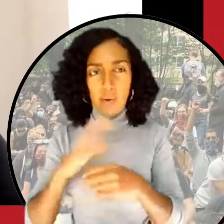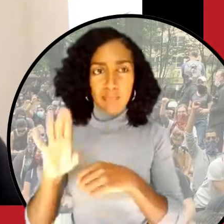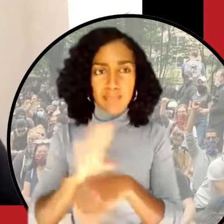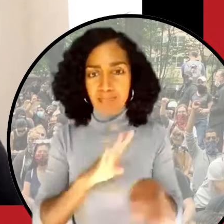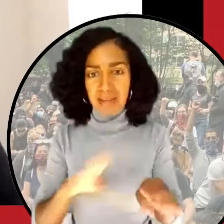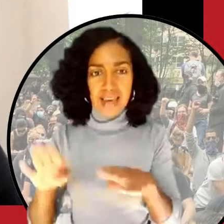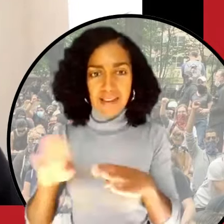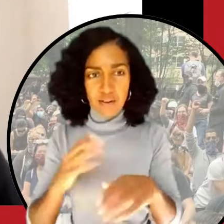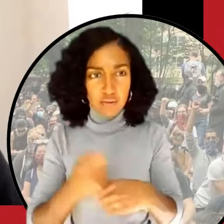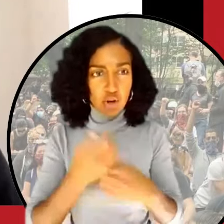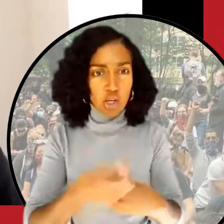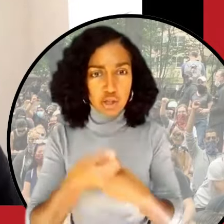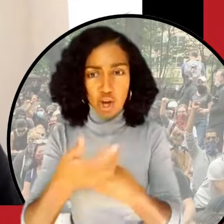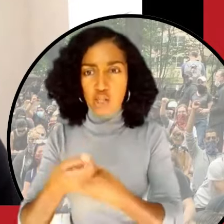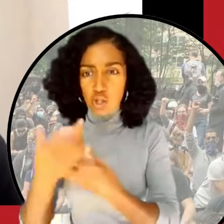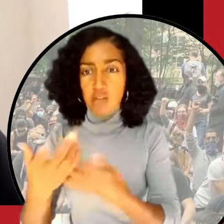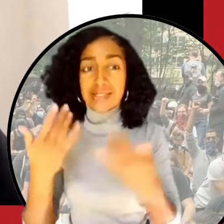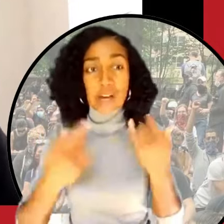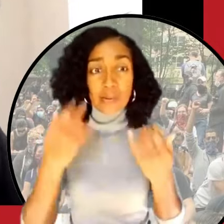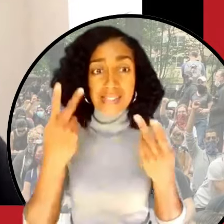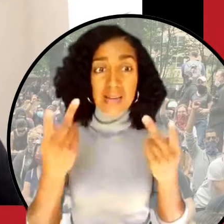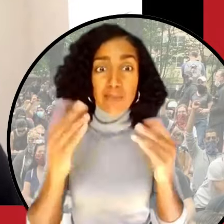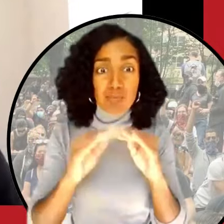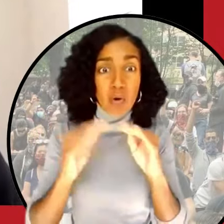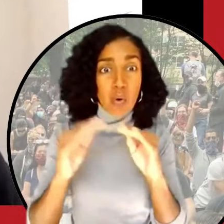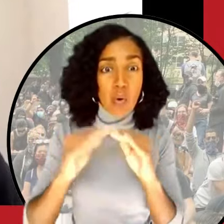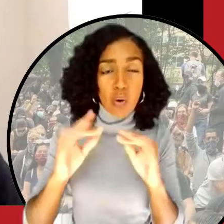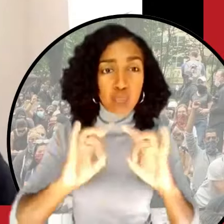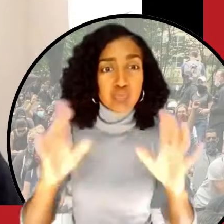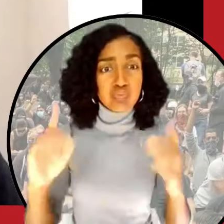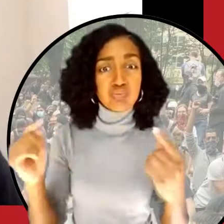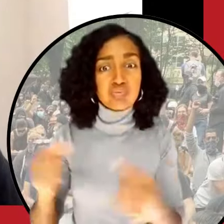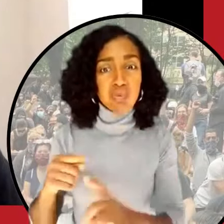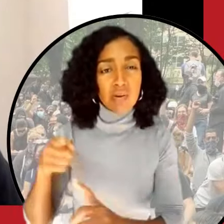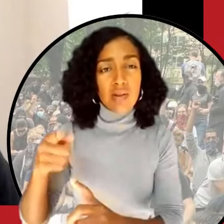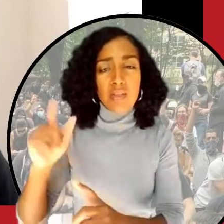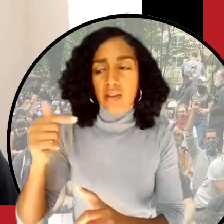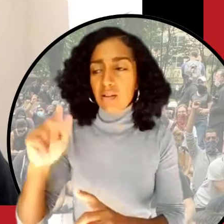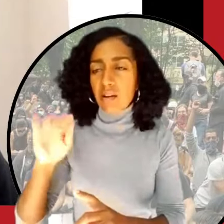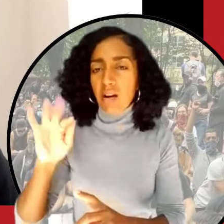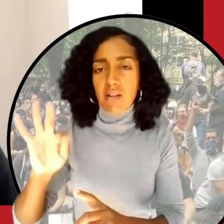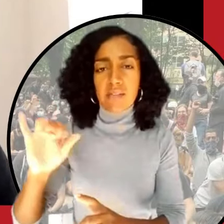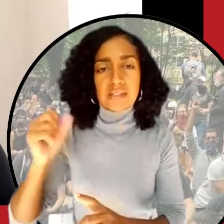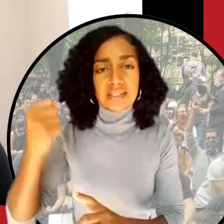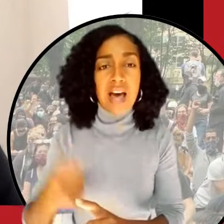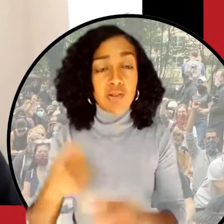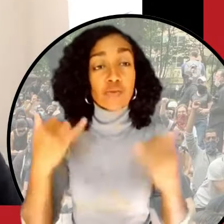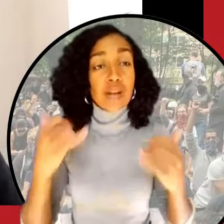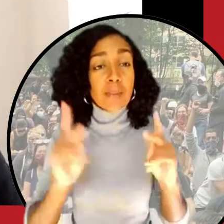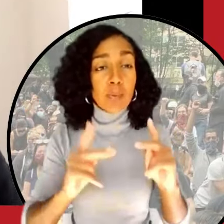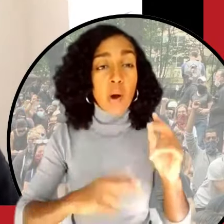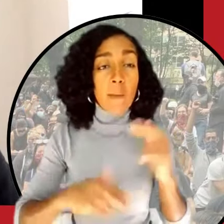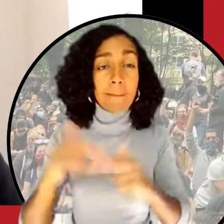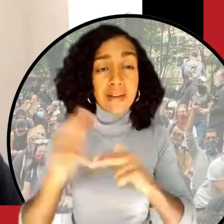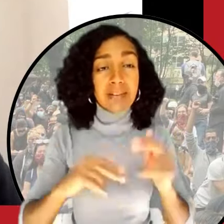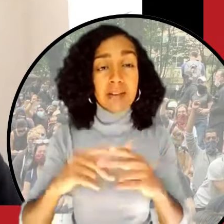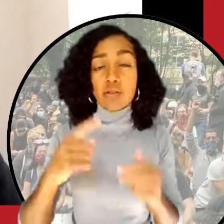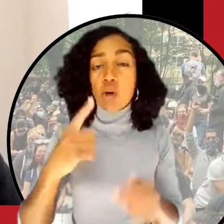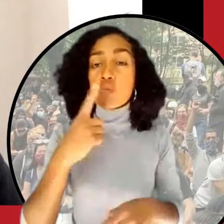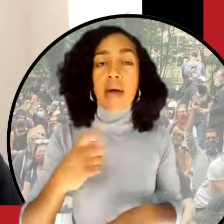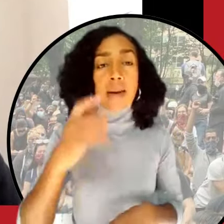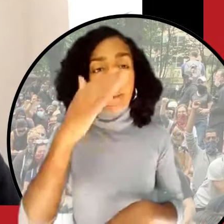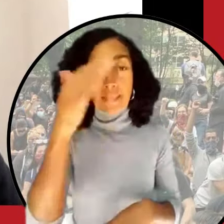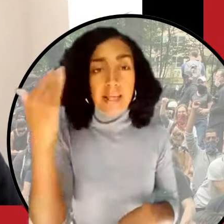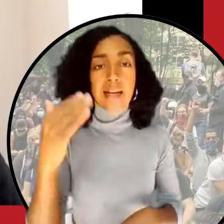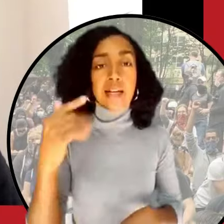much to do around supporting folks that are developing the Red, Black, and Green New Deal to make sure that we're building a racial justice forward